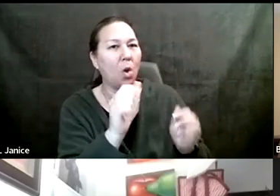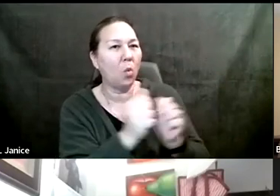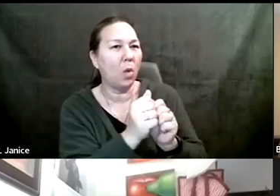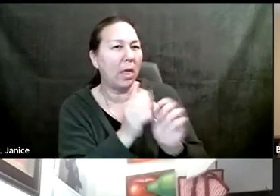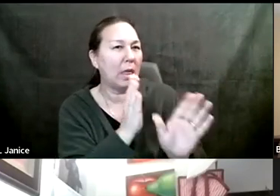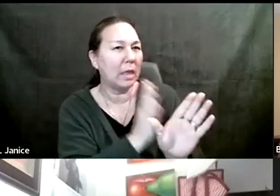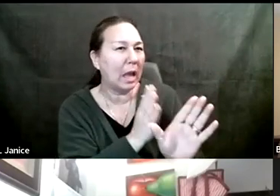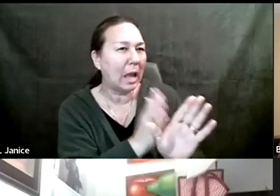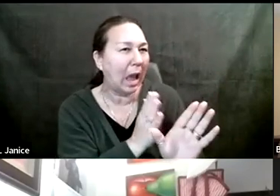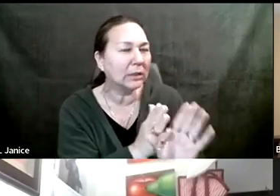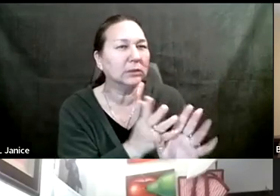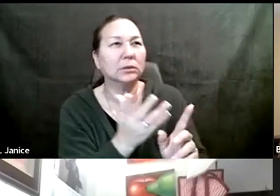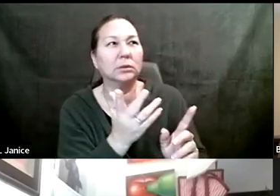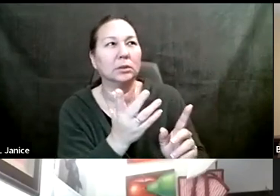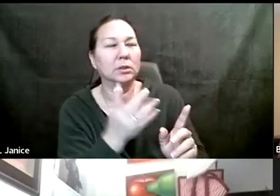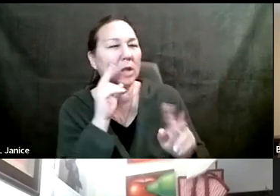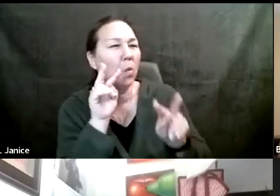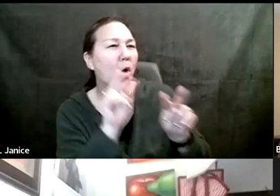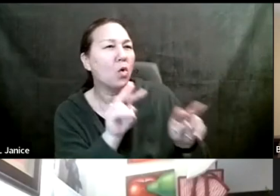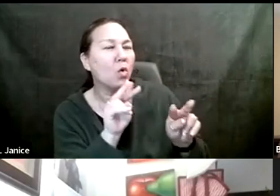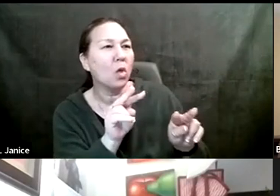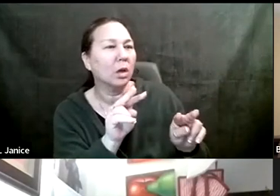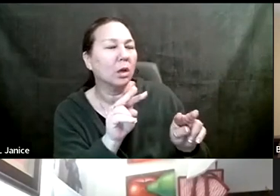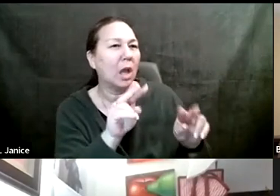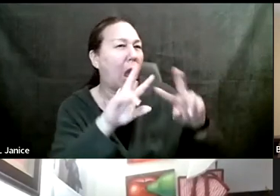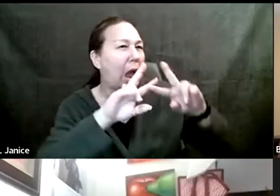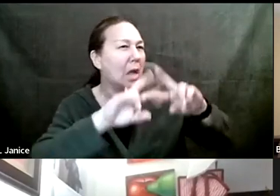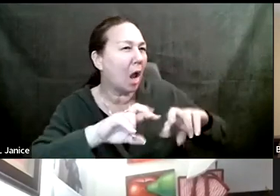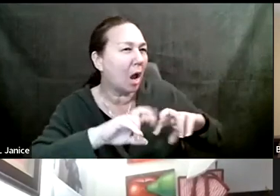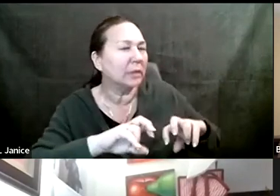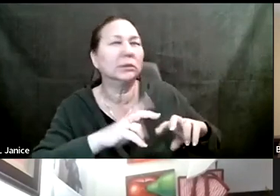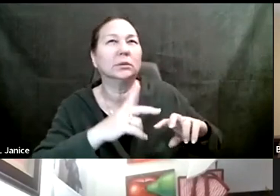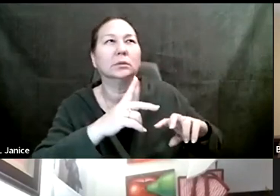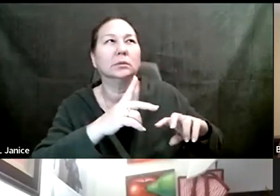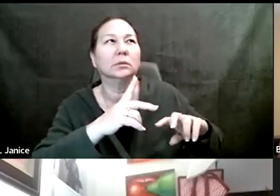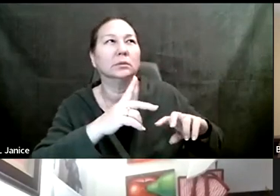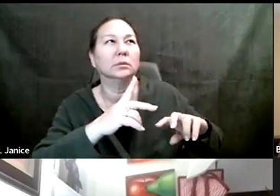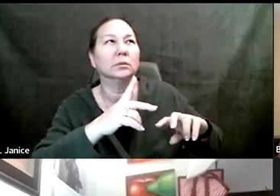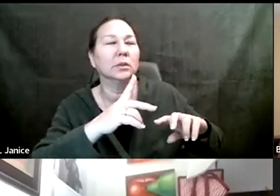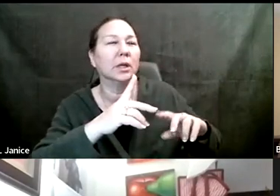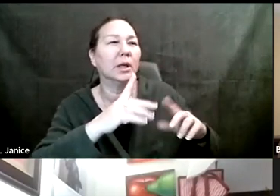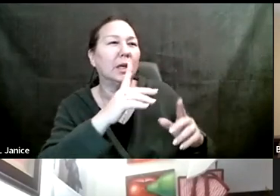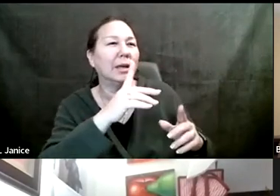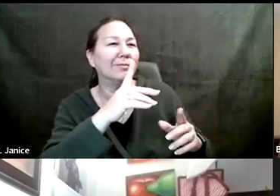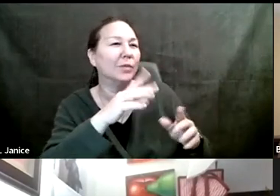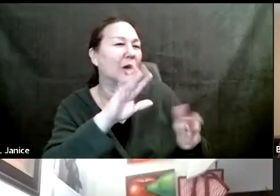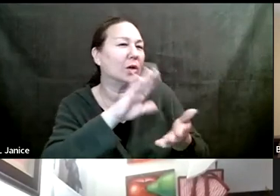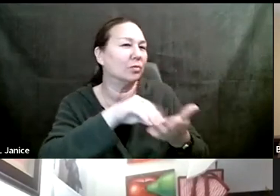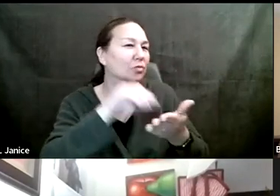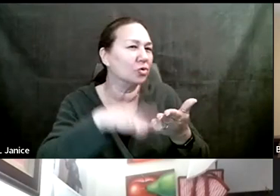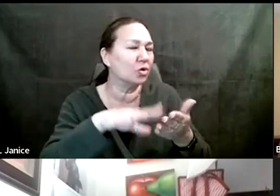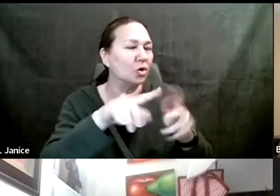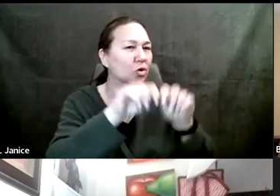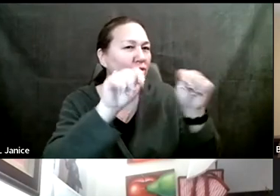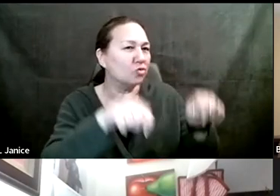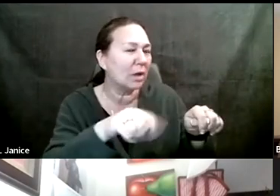that we're we're really looking and auditing student transcripts closely and having conversations with students early so that if